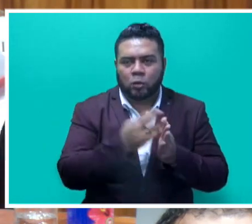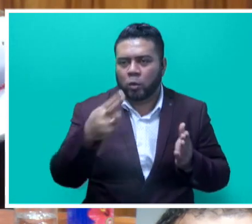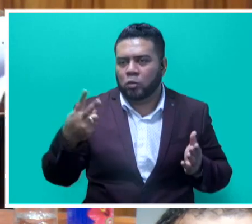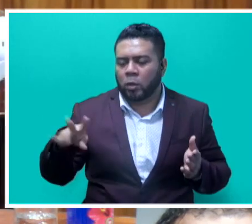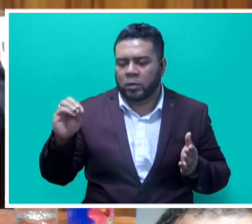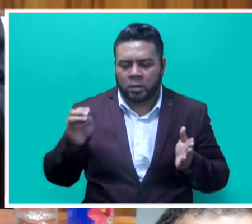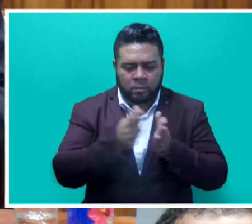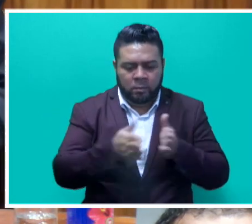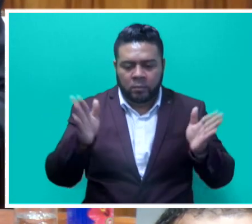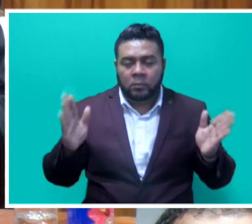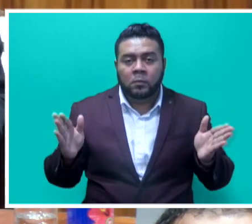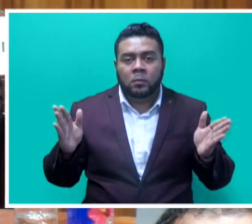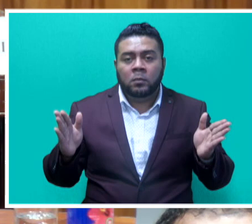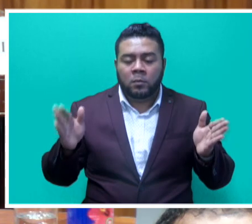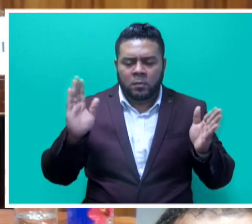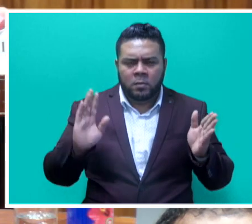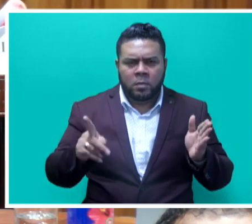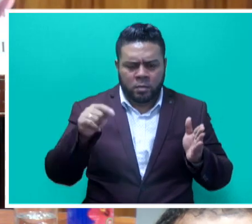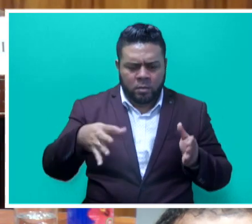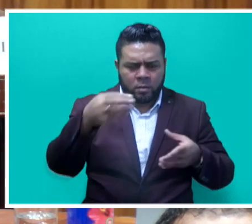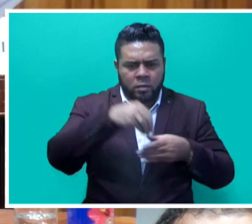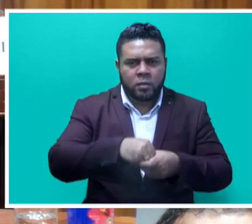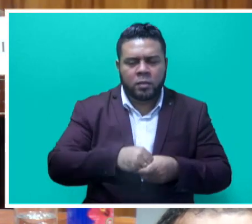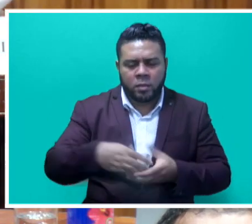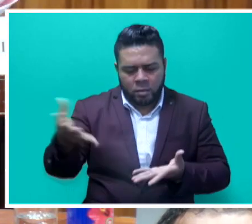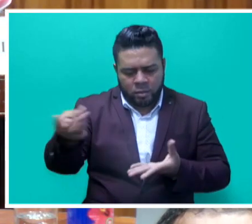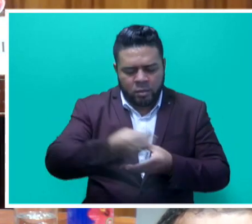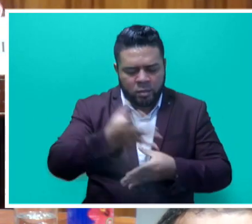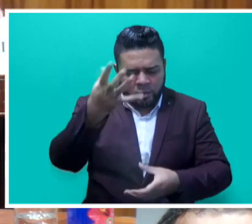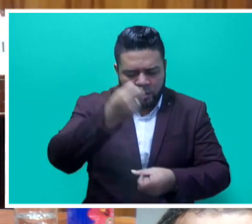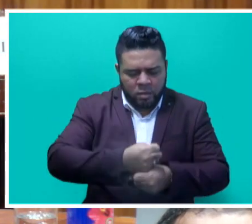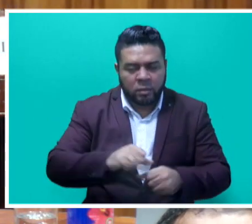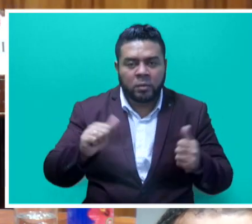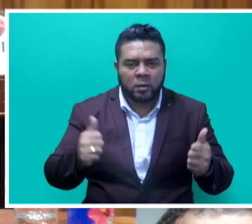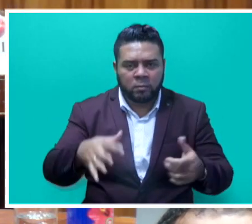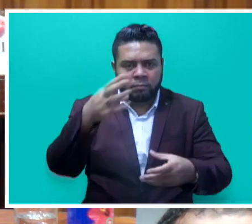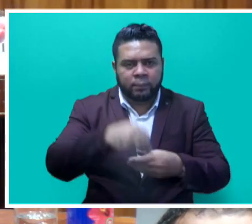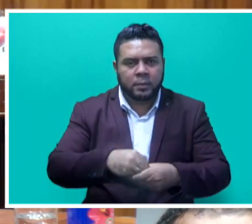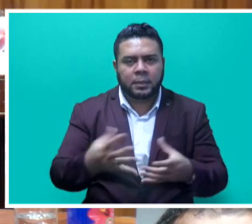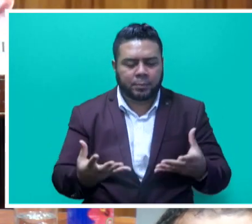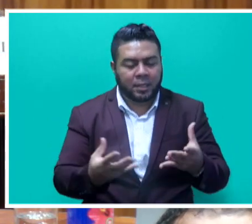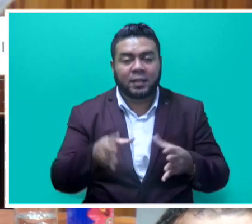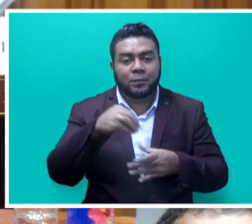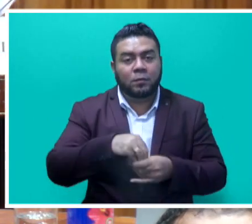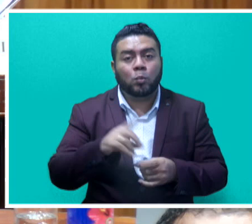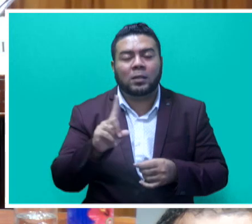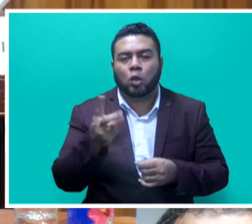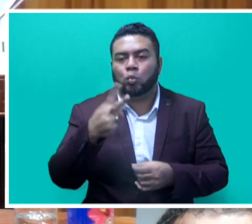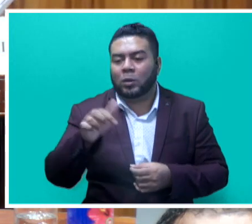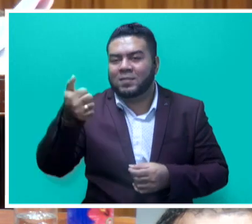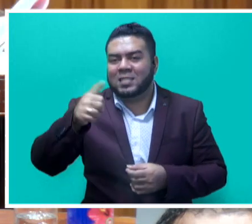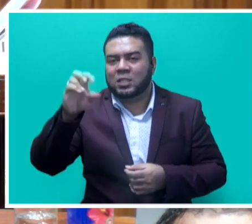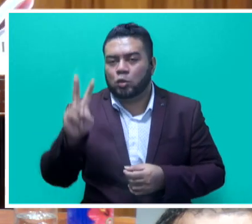2020. This, Mr. Speaker, has also been concluded, which involves a total of